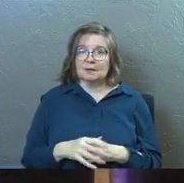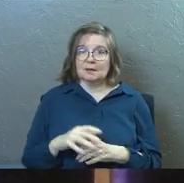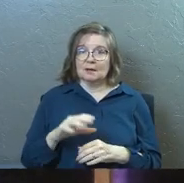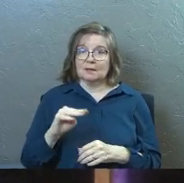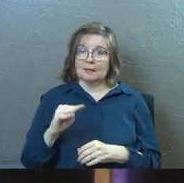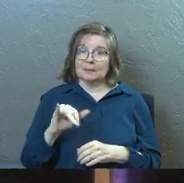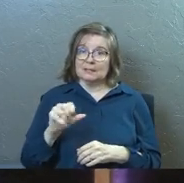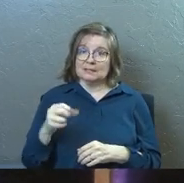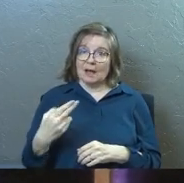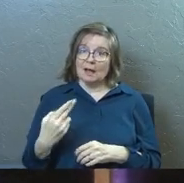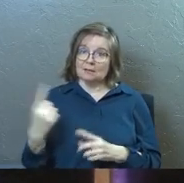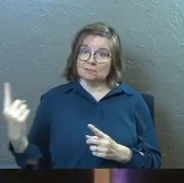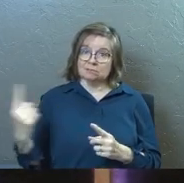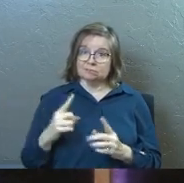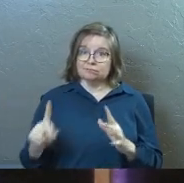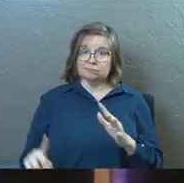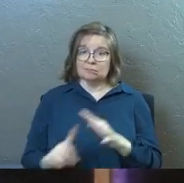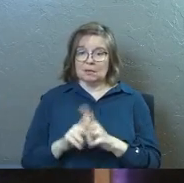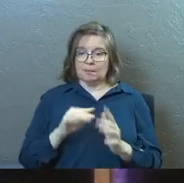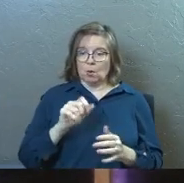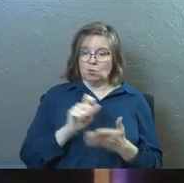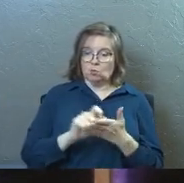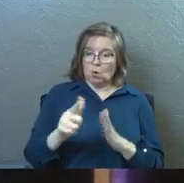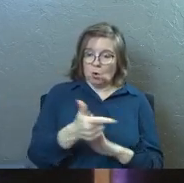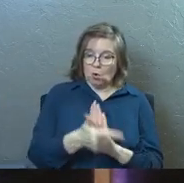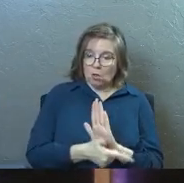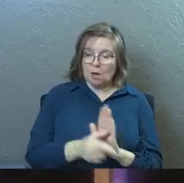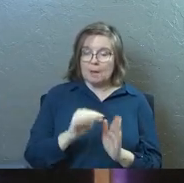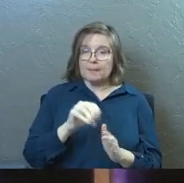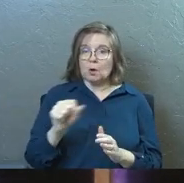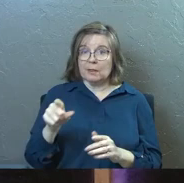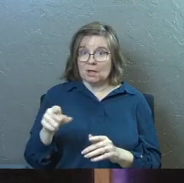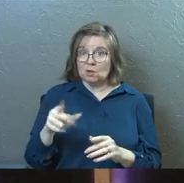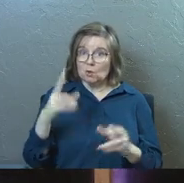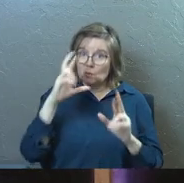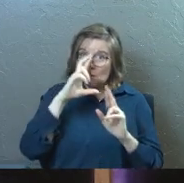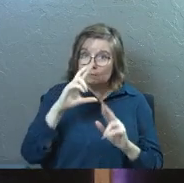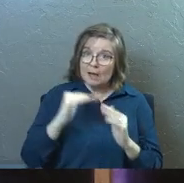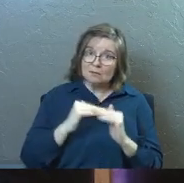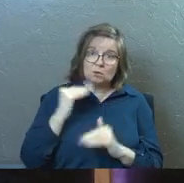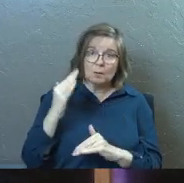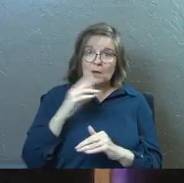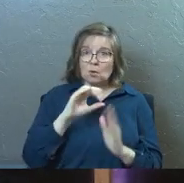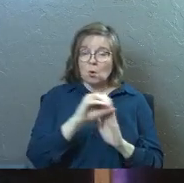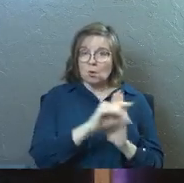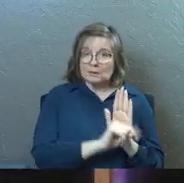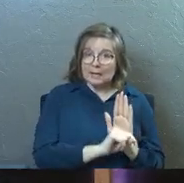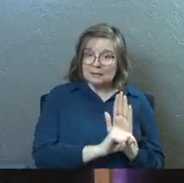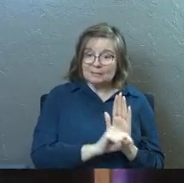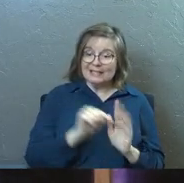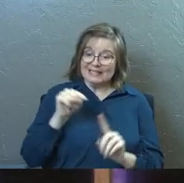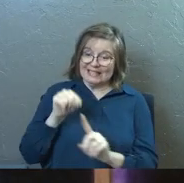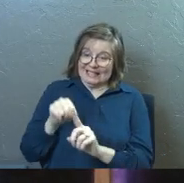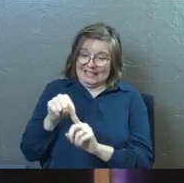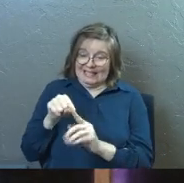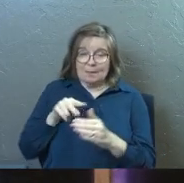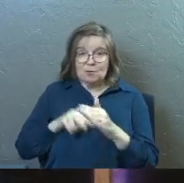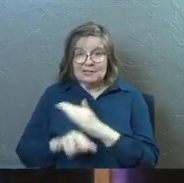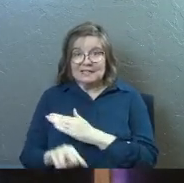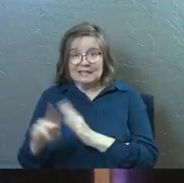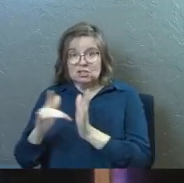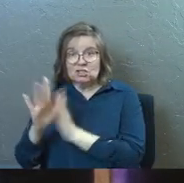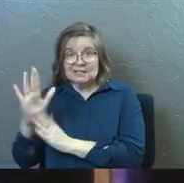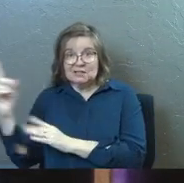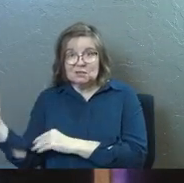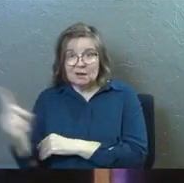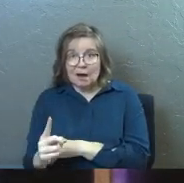of the Messiah. He's like, Moses who wrote your law, Moses that you respect so much in your Old Testament, he predicted the